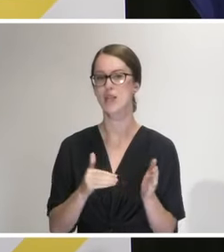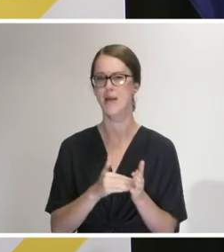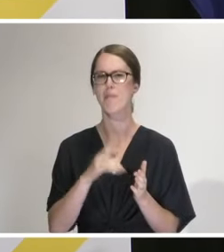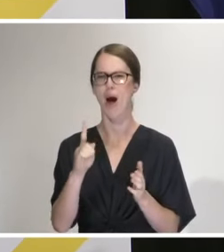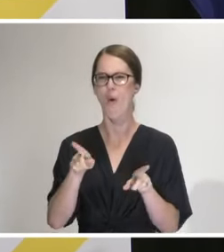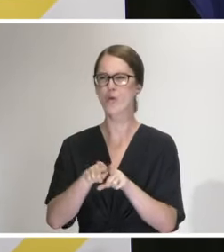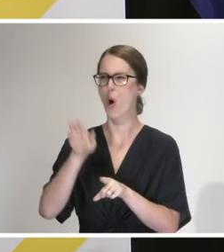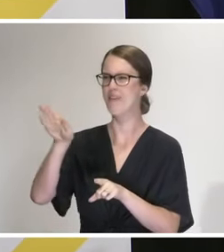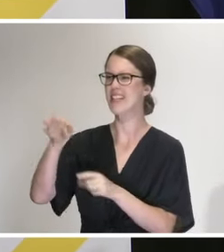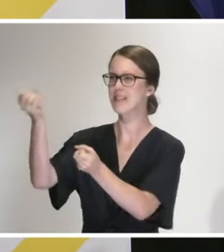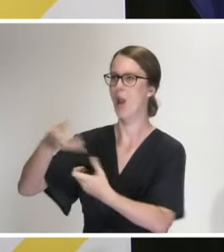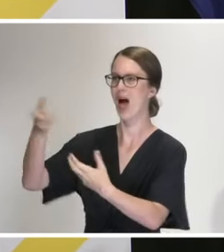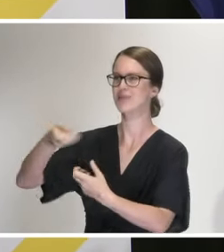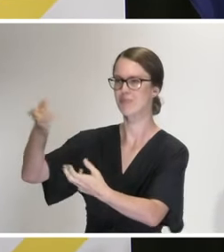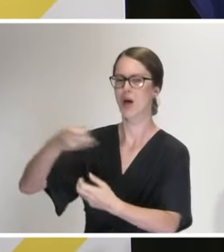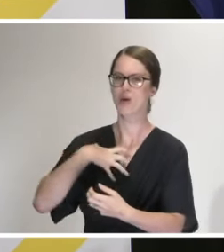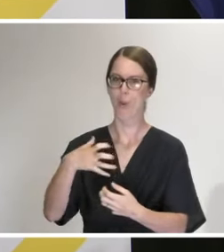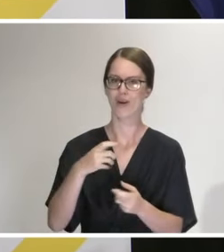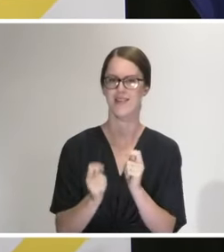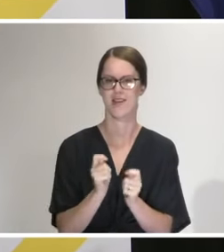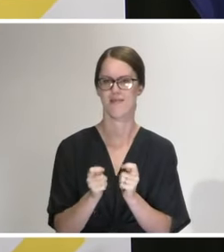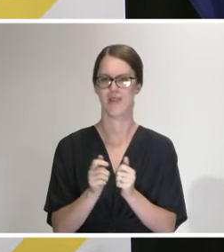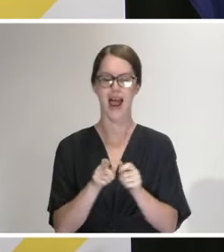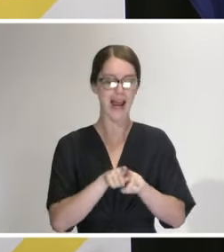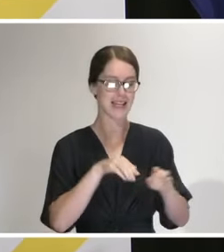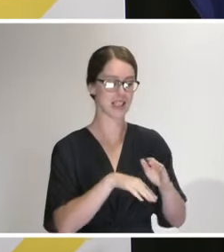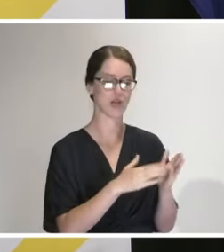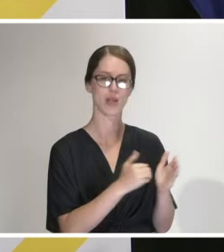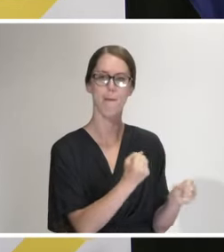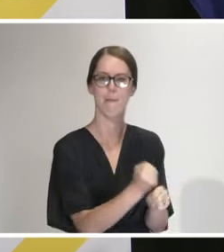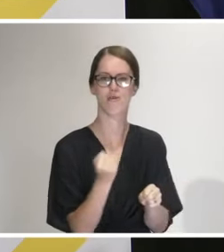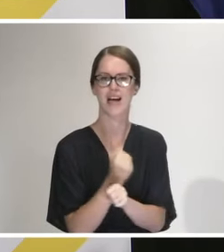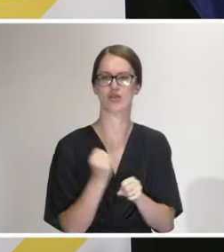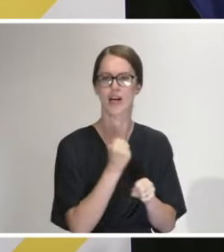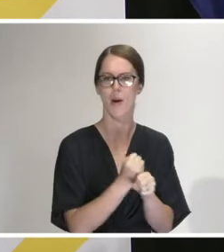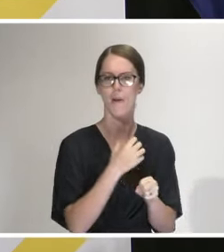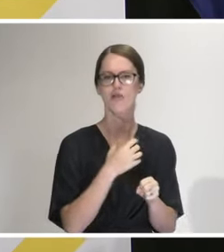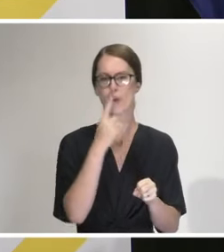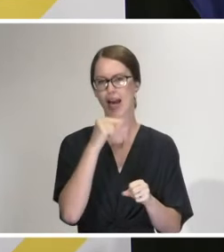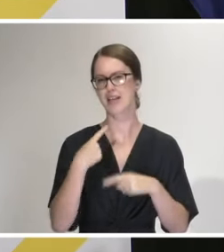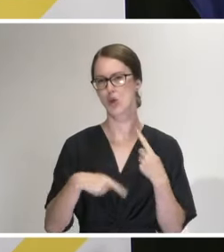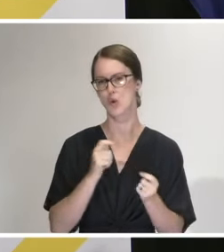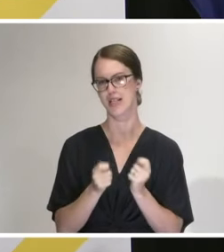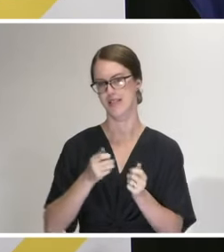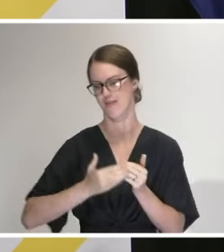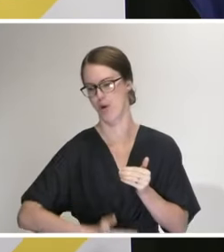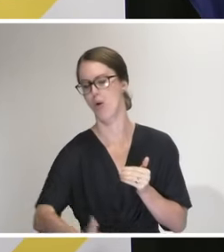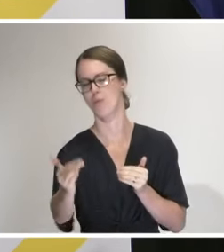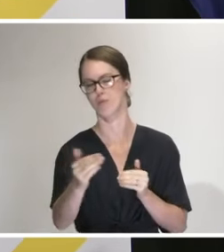coming all the time from overseas and from inside New Zealand to continue our testing capacity.